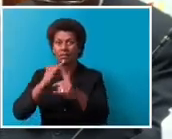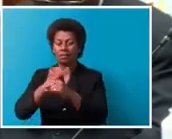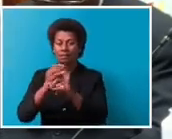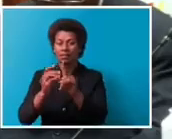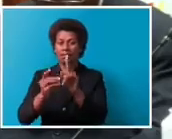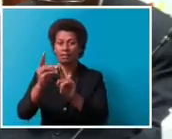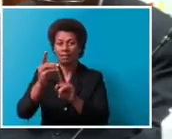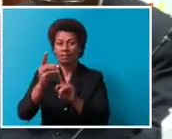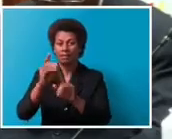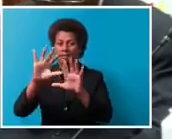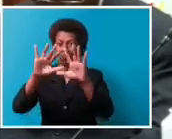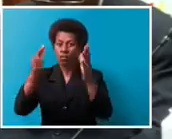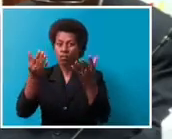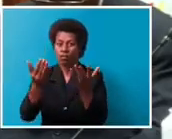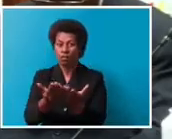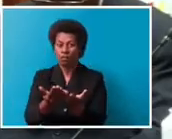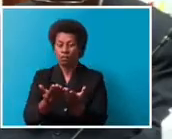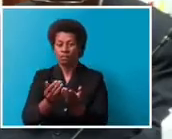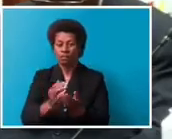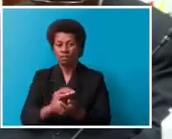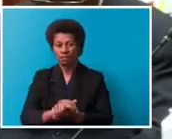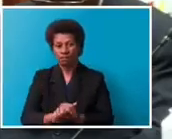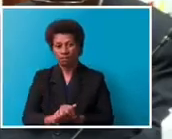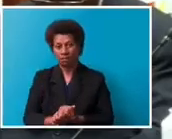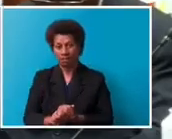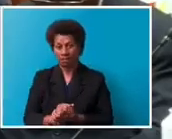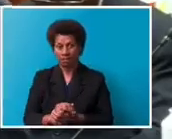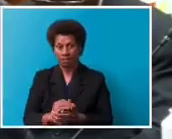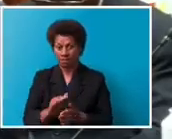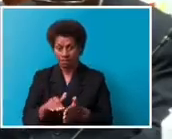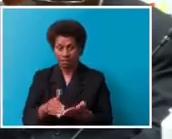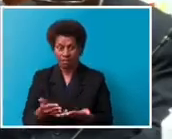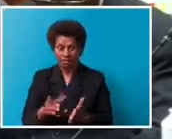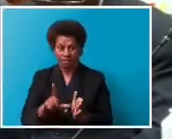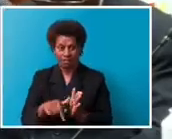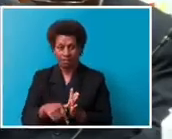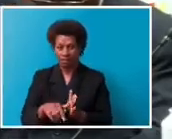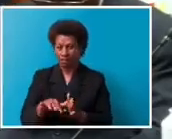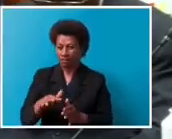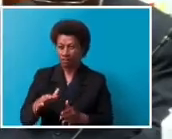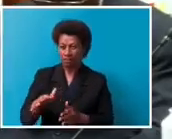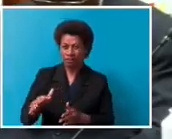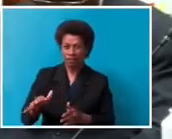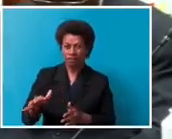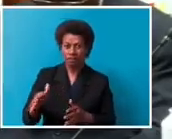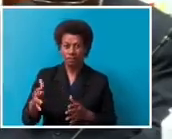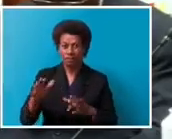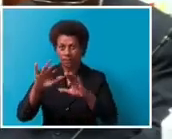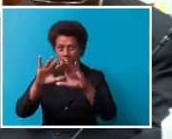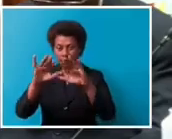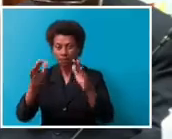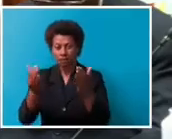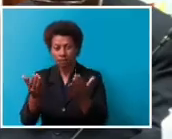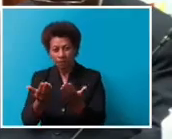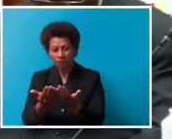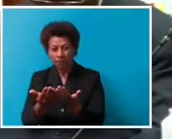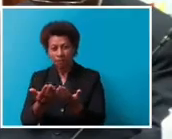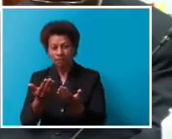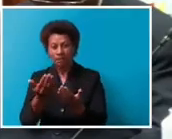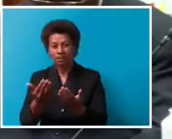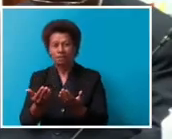world. The moment of extreme uncertainty in the global and far-reaching